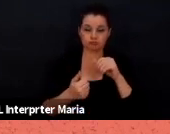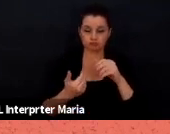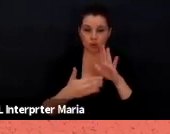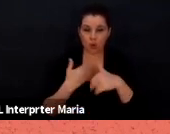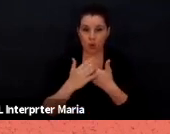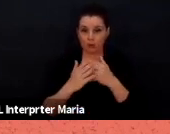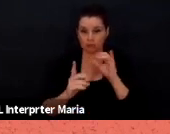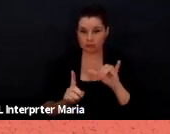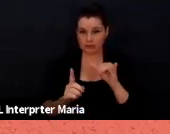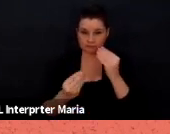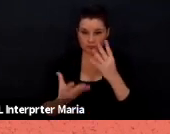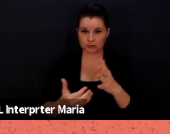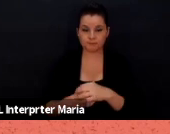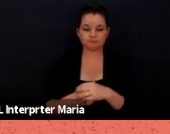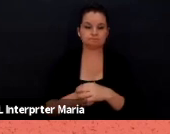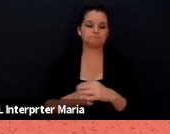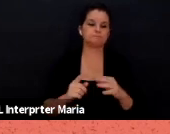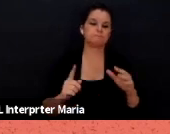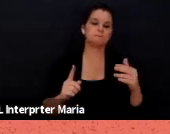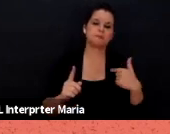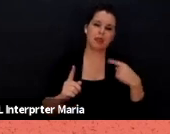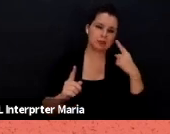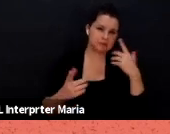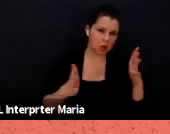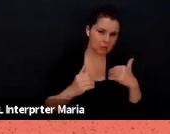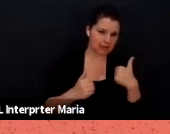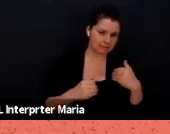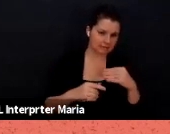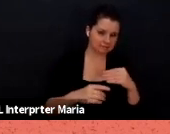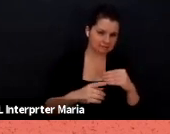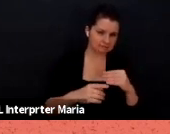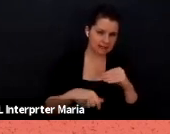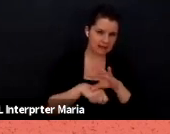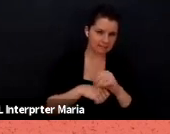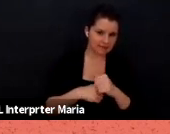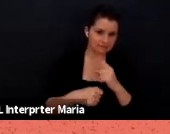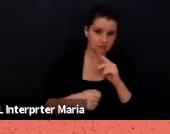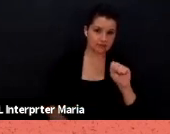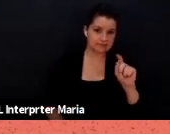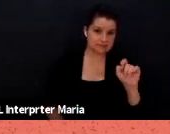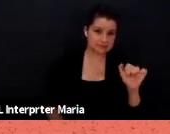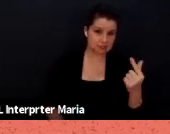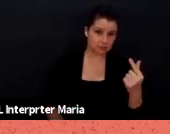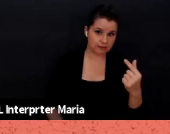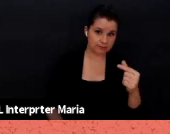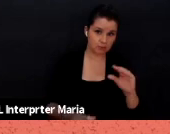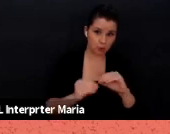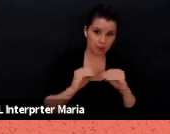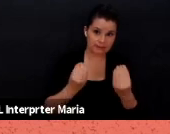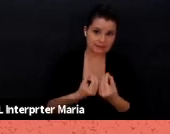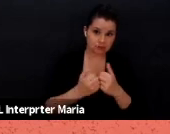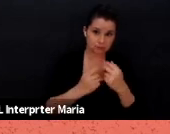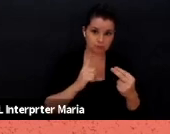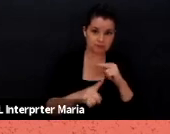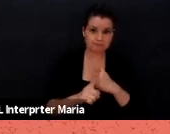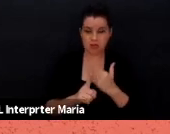there. I would say it's already having an impact just for like a steering organization perspective. I know,